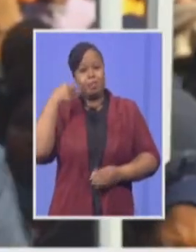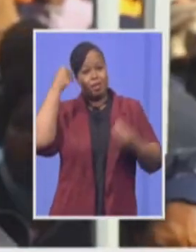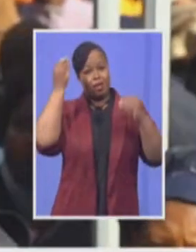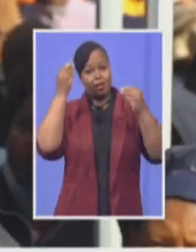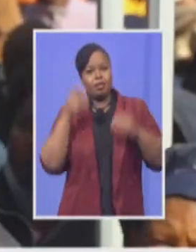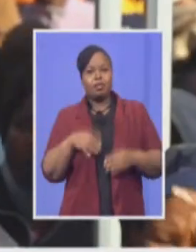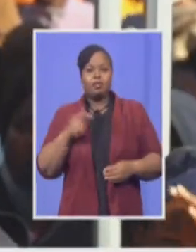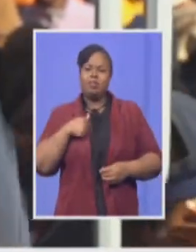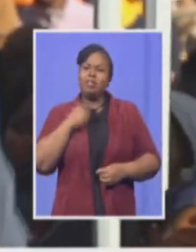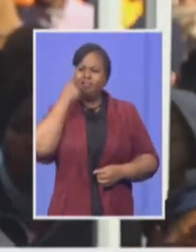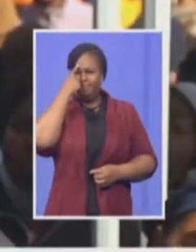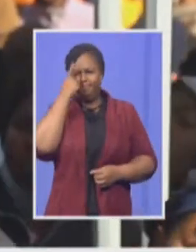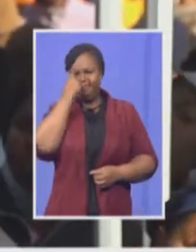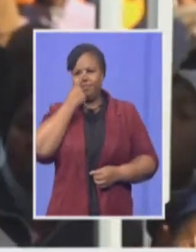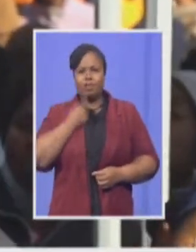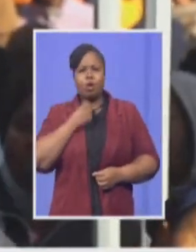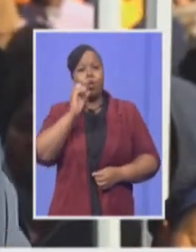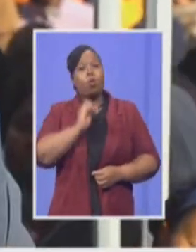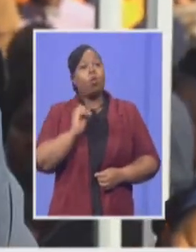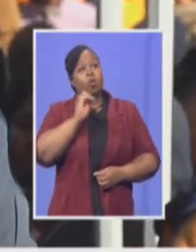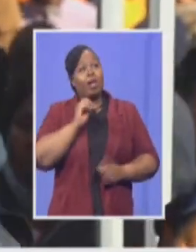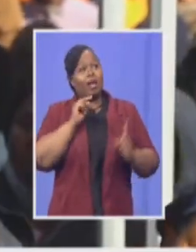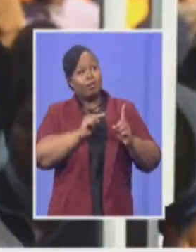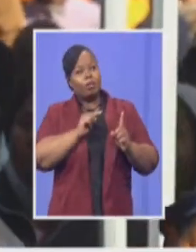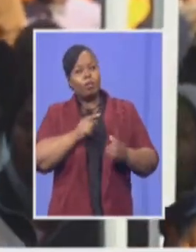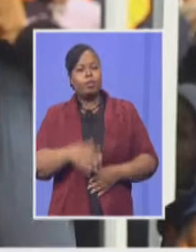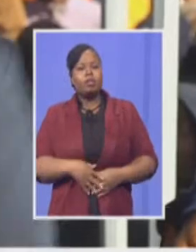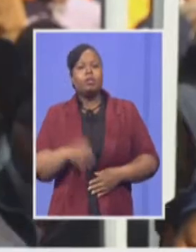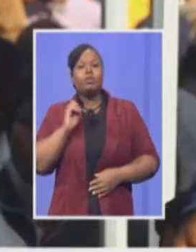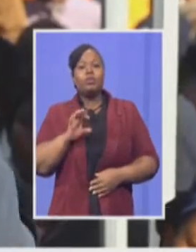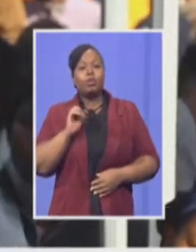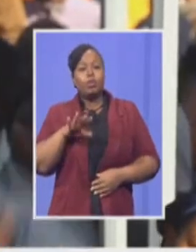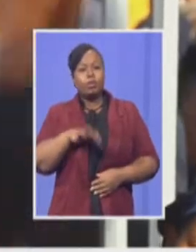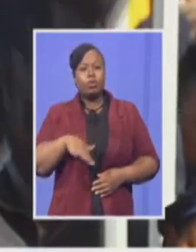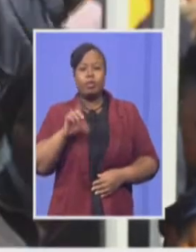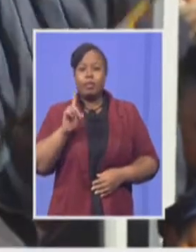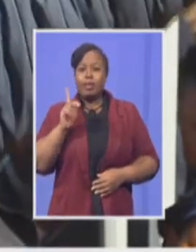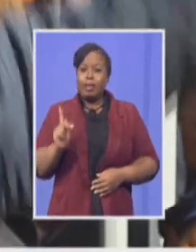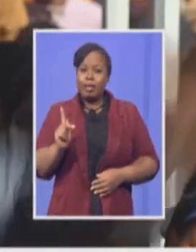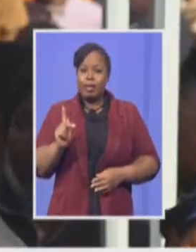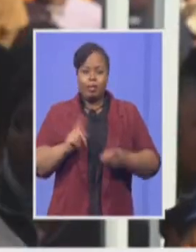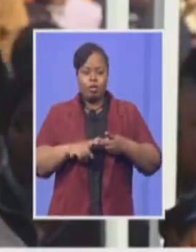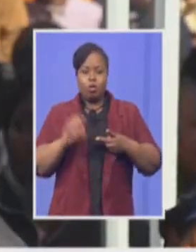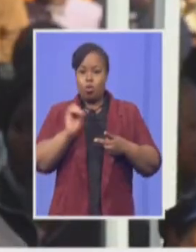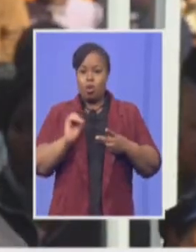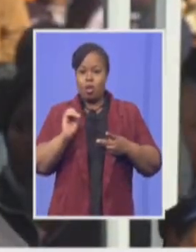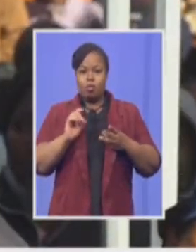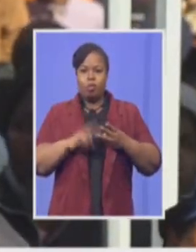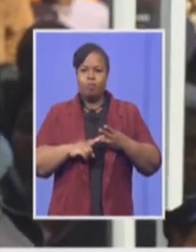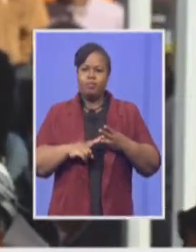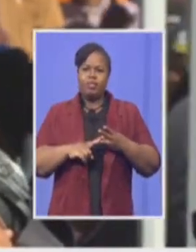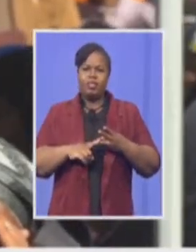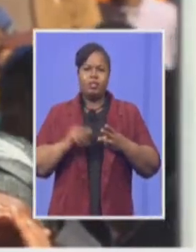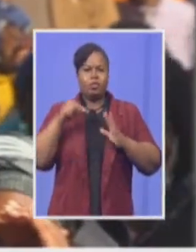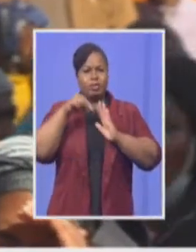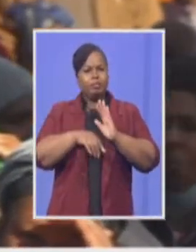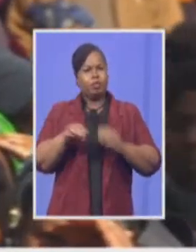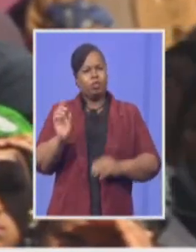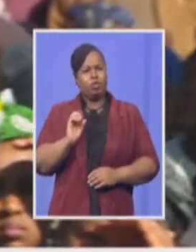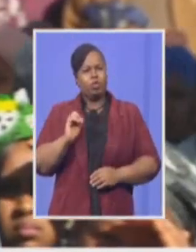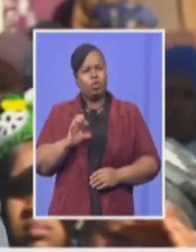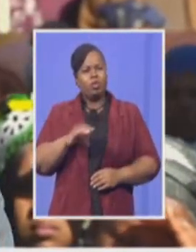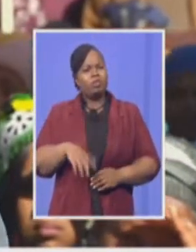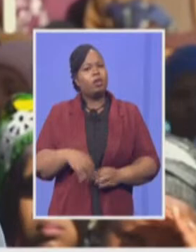and ask myself, Orlando, Soweto, deep of Orlando and the entire deep Soweto, keep another